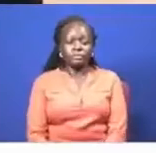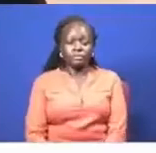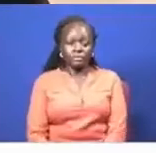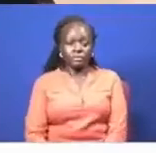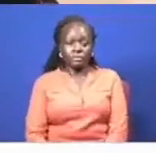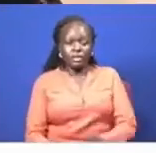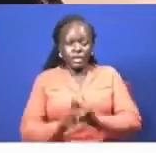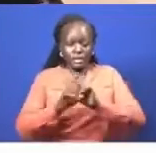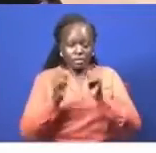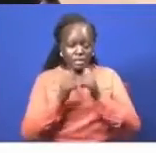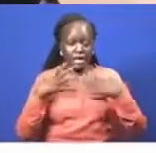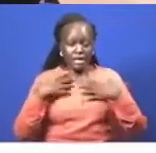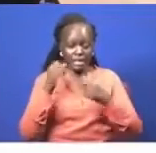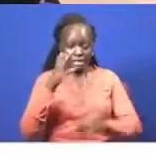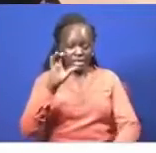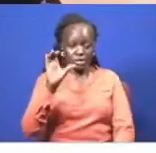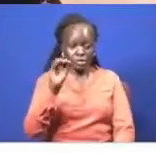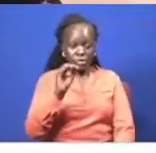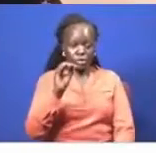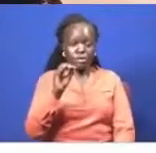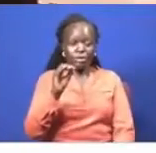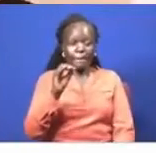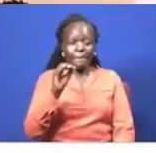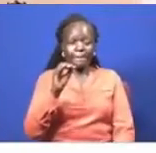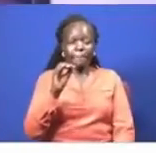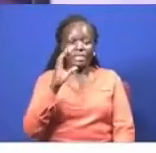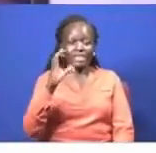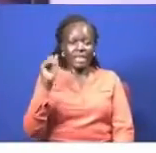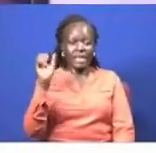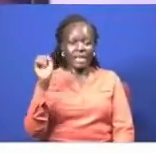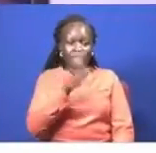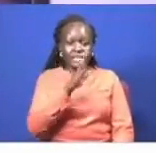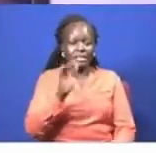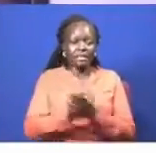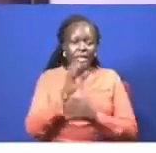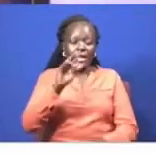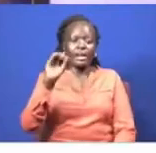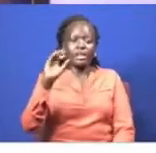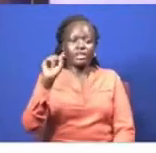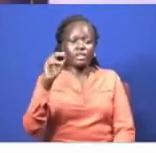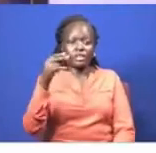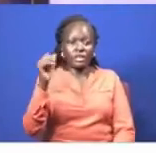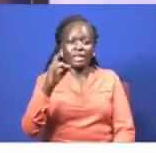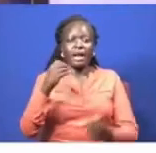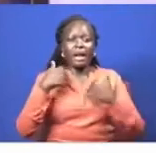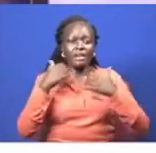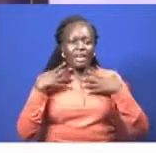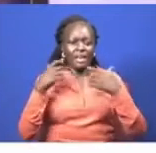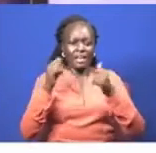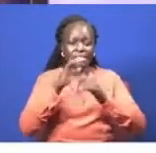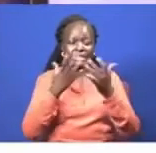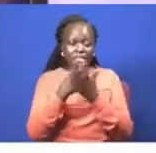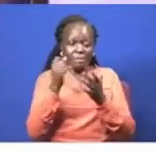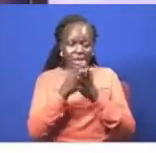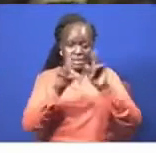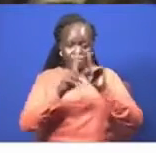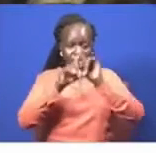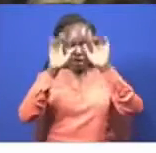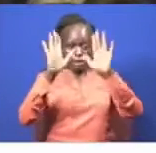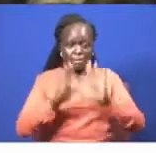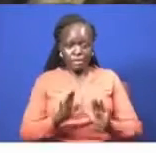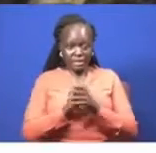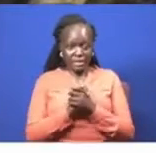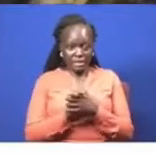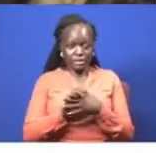According to the Health Chief Administrative Secretary, CAS Rashid Aman, every link of the health supply chain is of great importance as